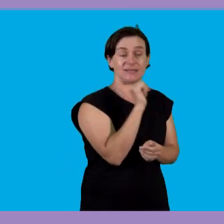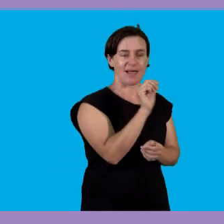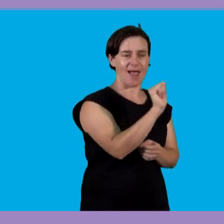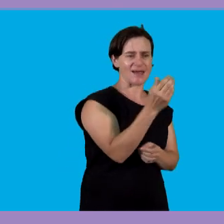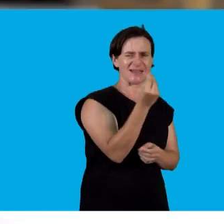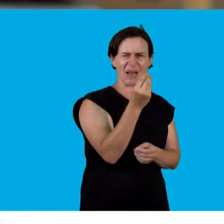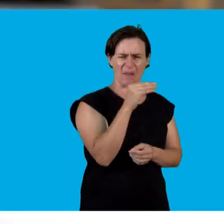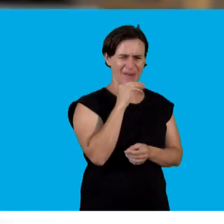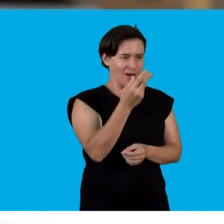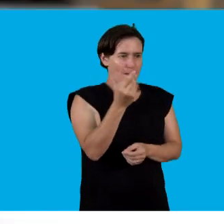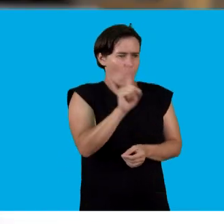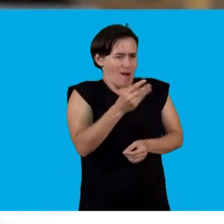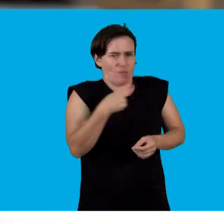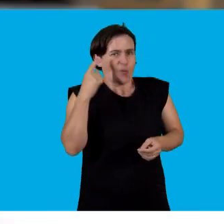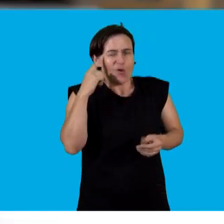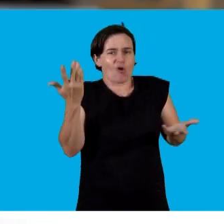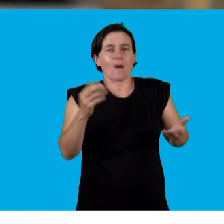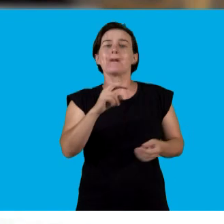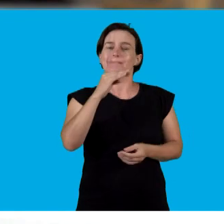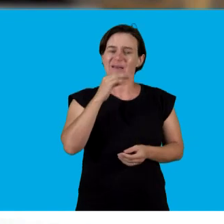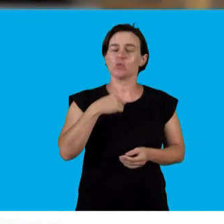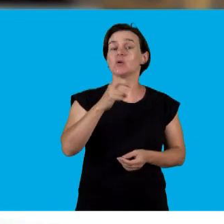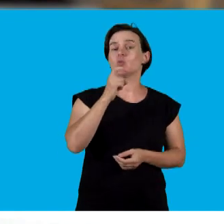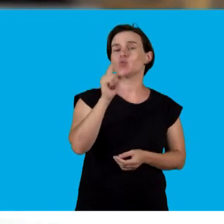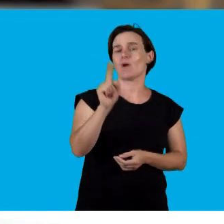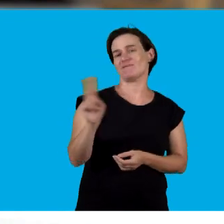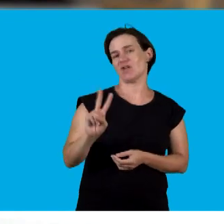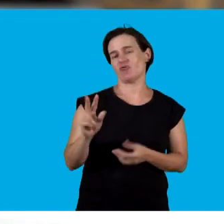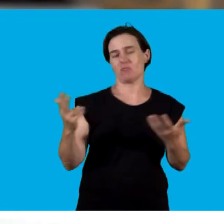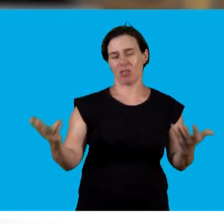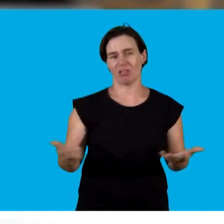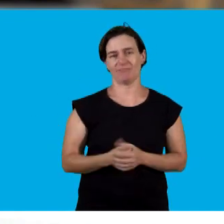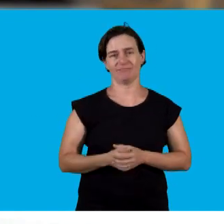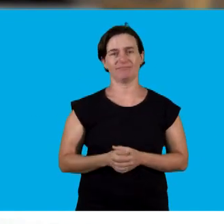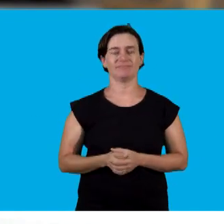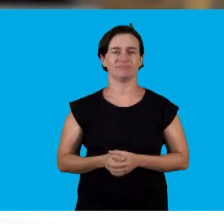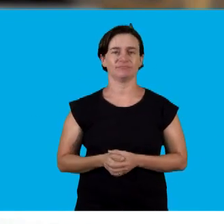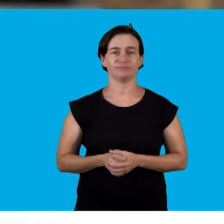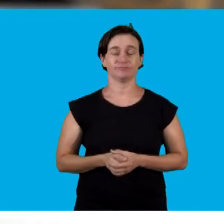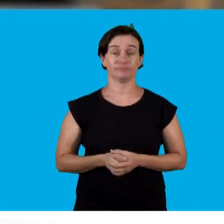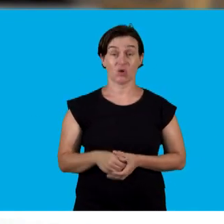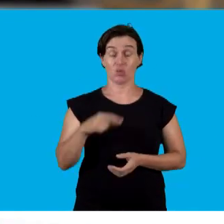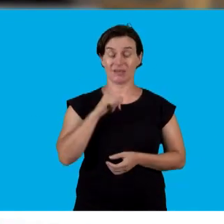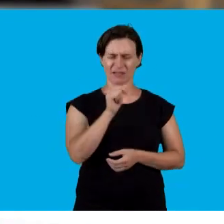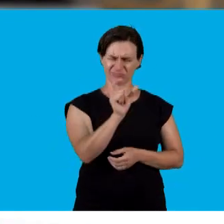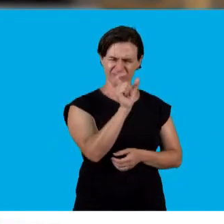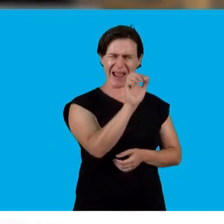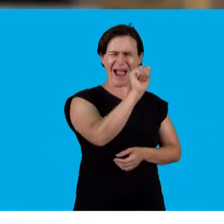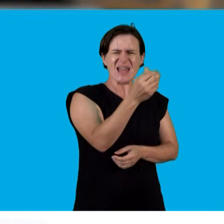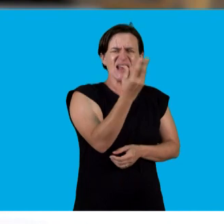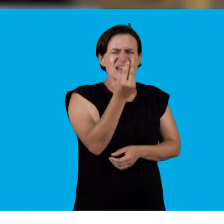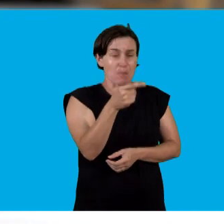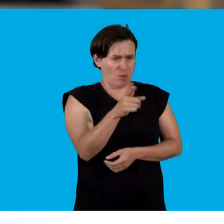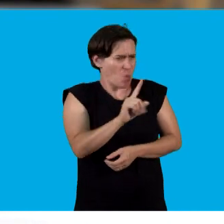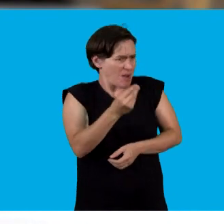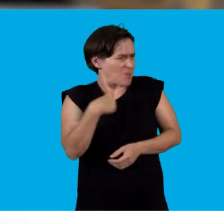Now remember, we said we use variables to represent numbers that we do not know the value of yet. So when we say a